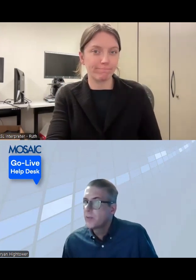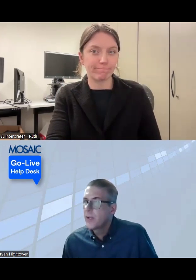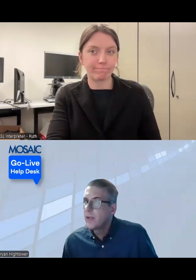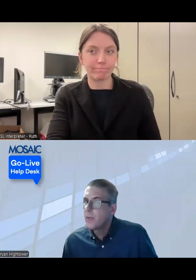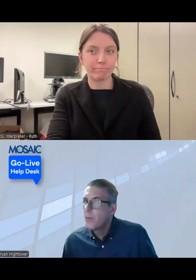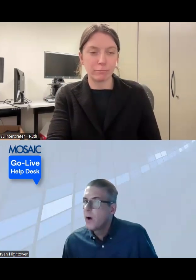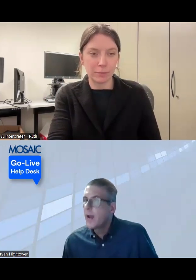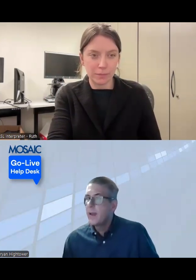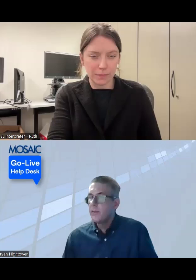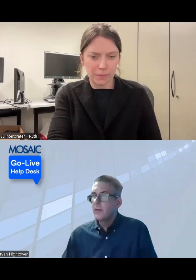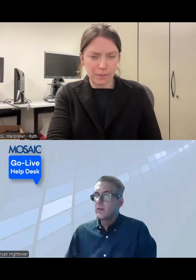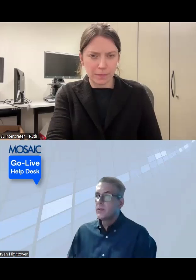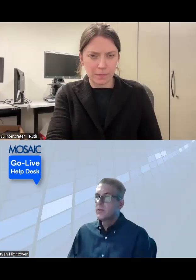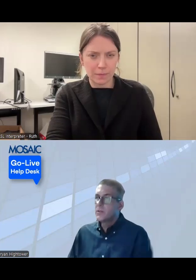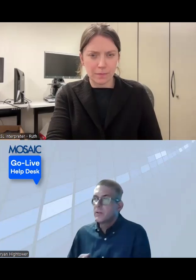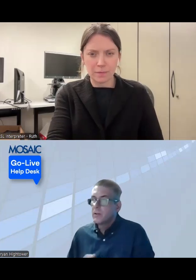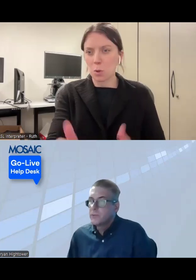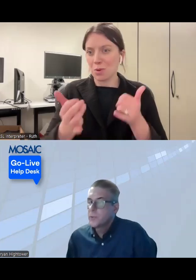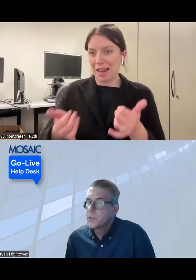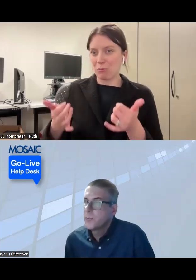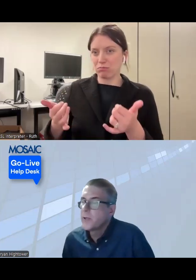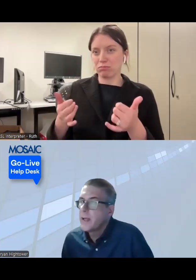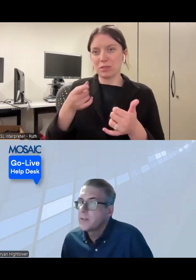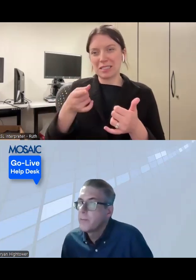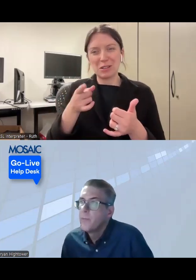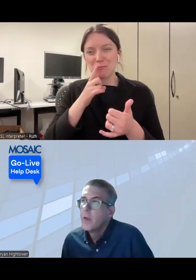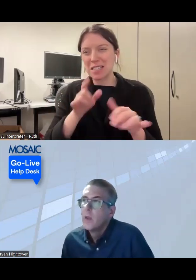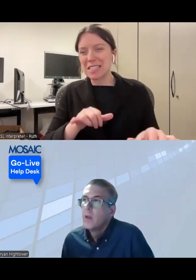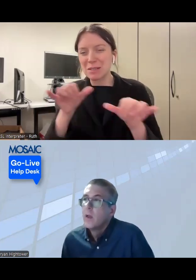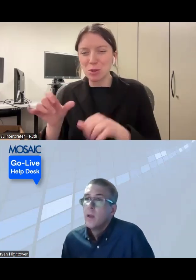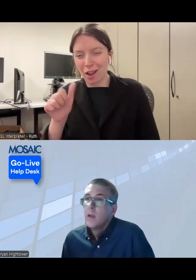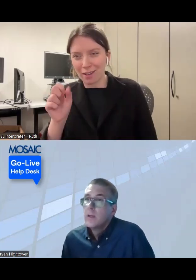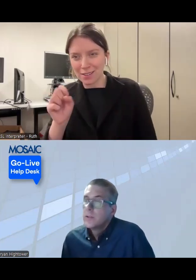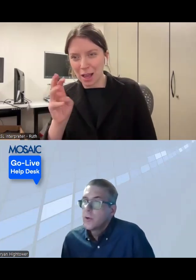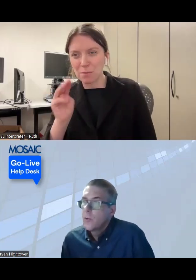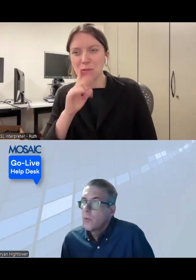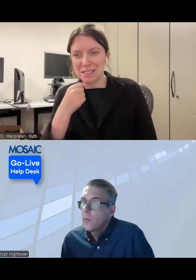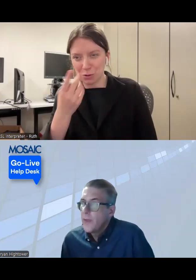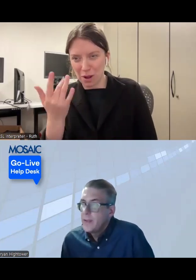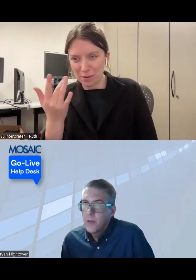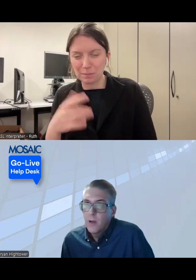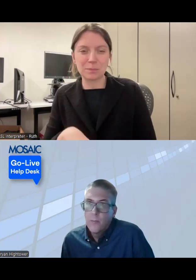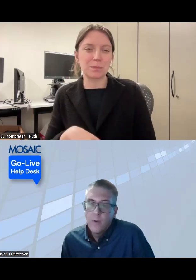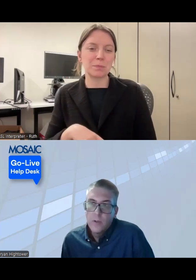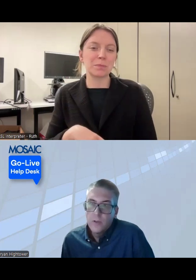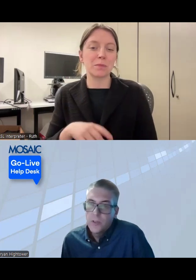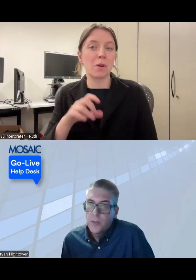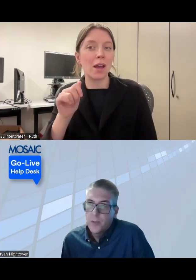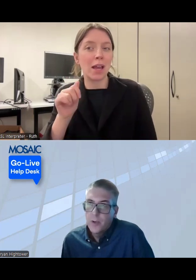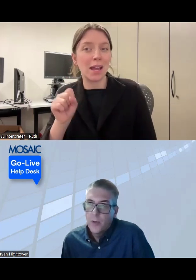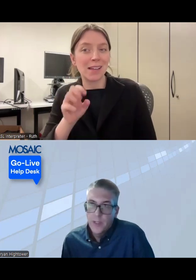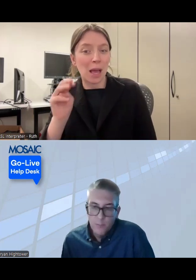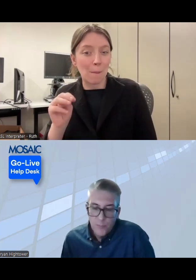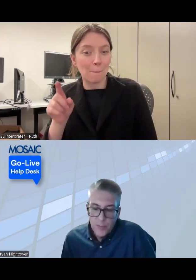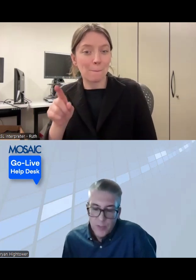and explain why I think this is so similar to ASUM. So with ASUM, you used to be able